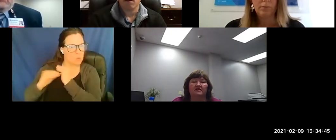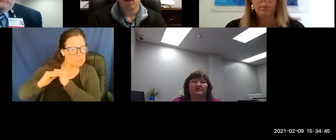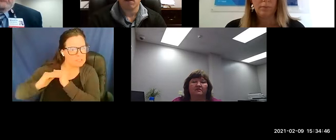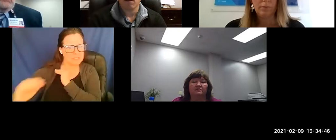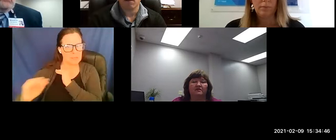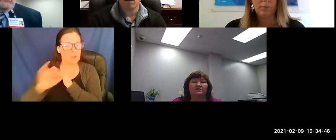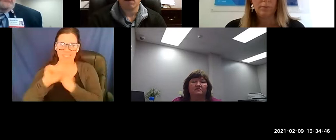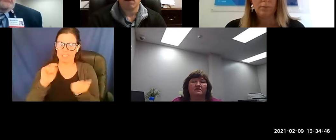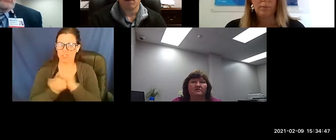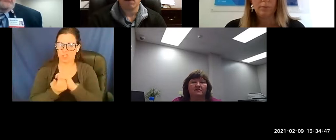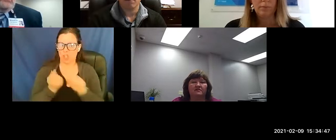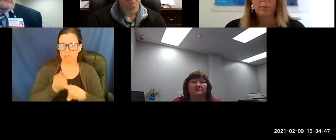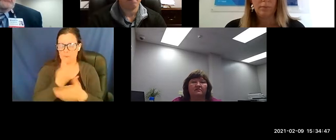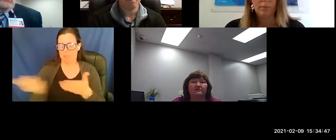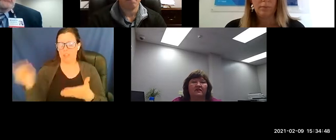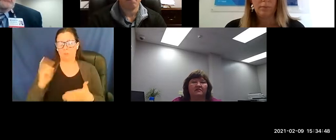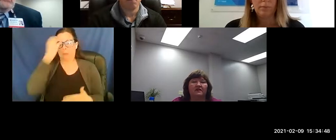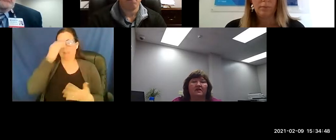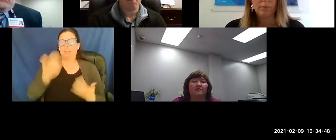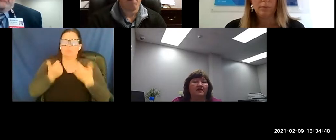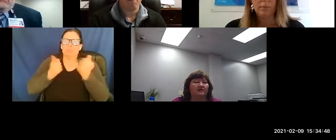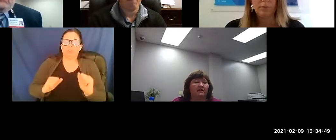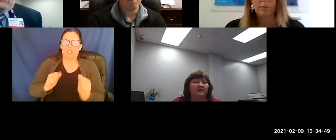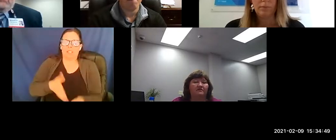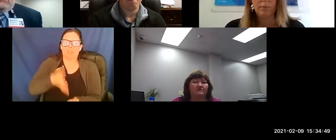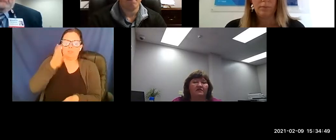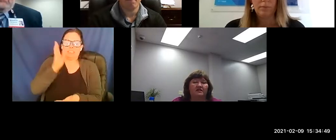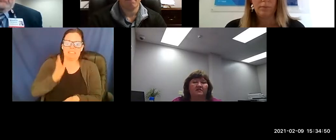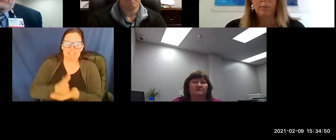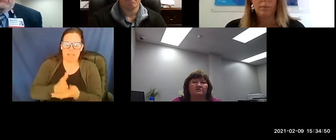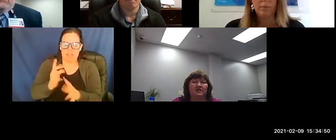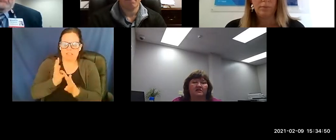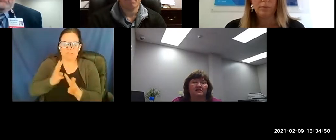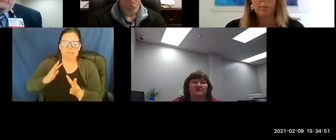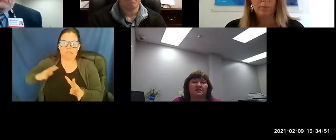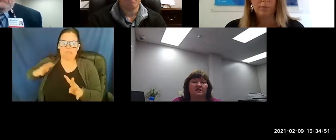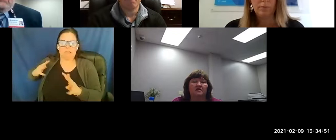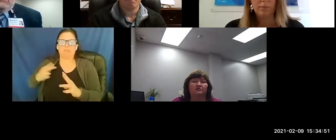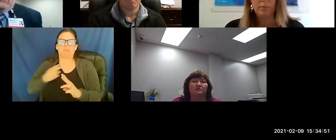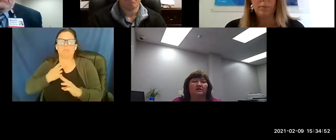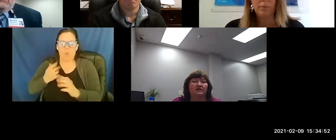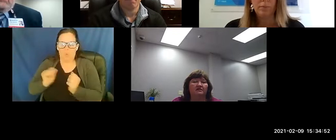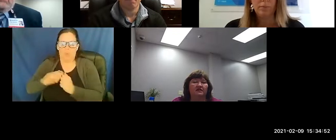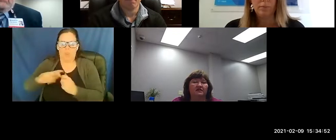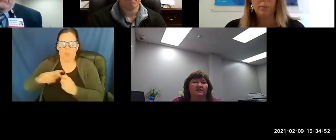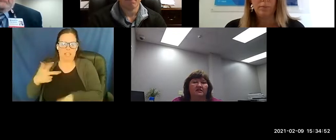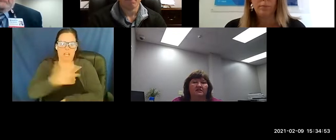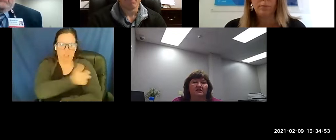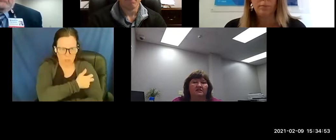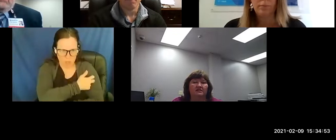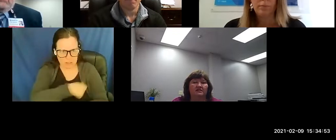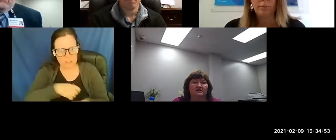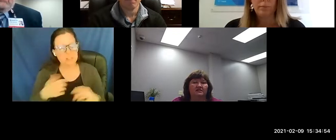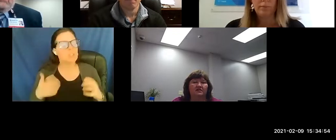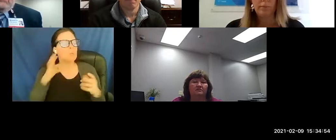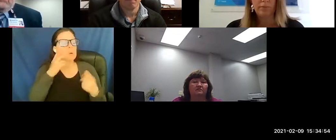announced last week because we are attempting to prevent a bottleneck of those second dose patients. We will announce any changes